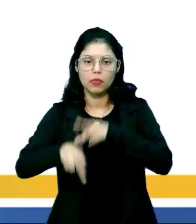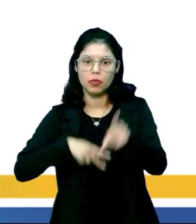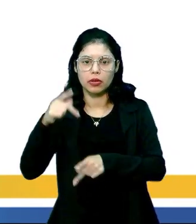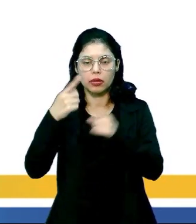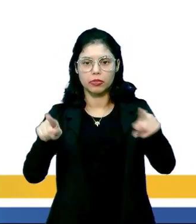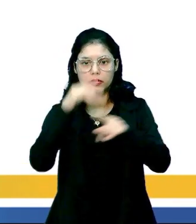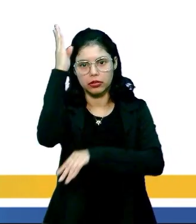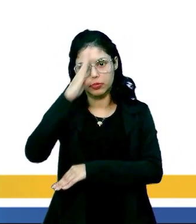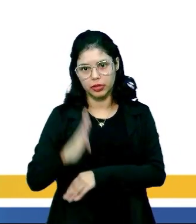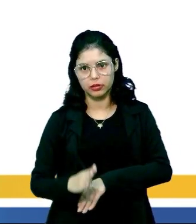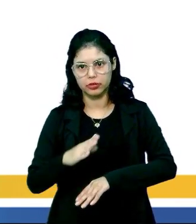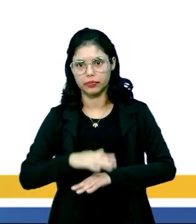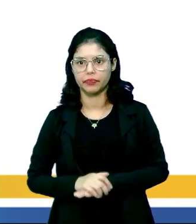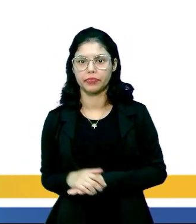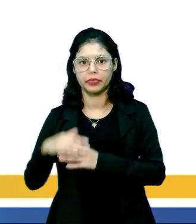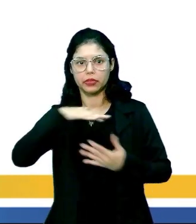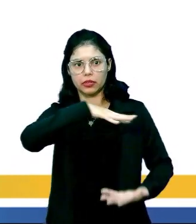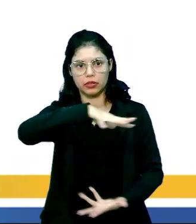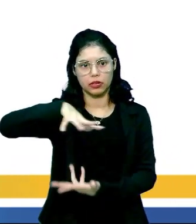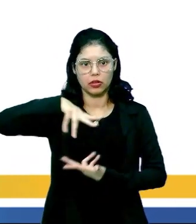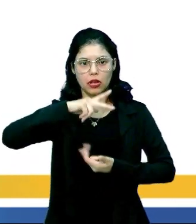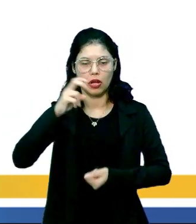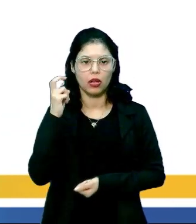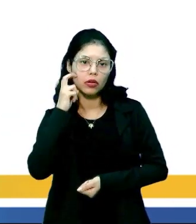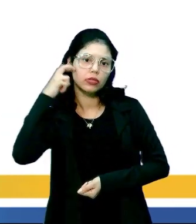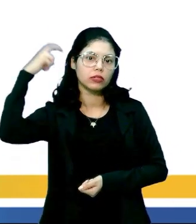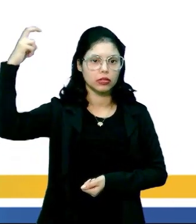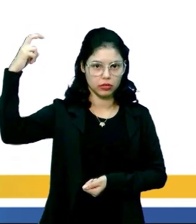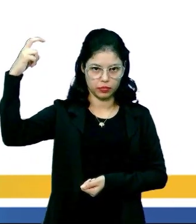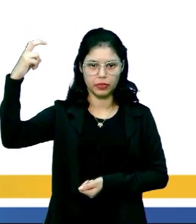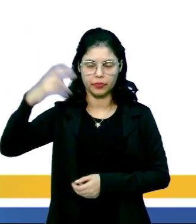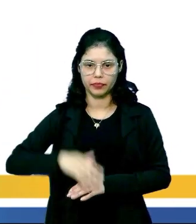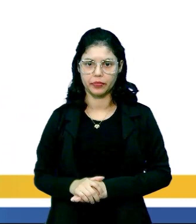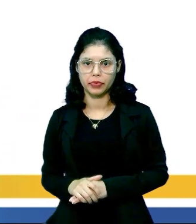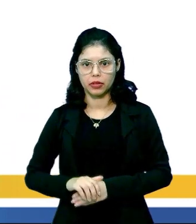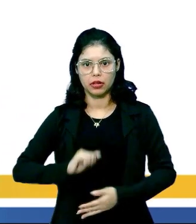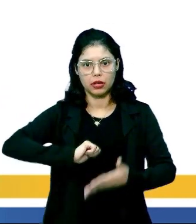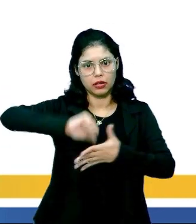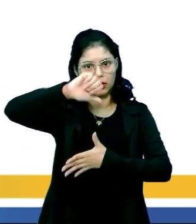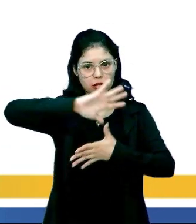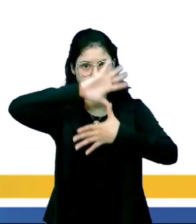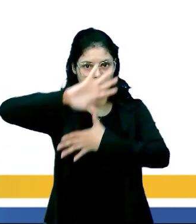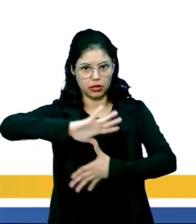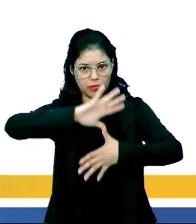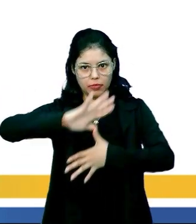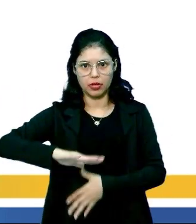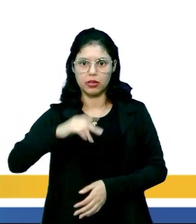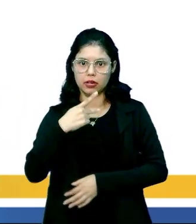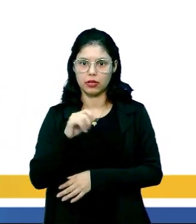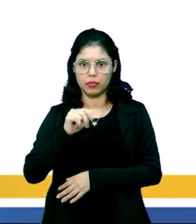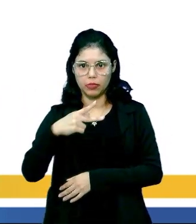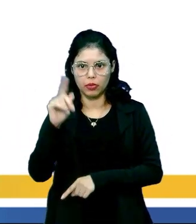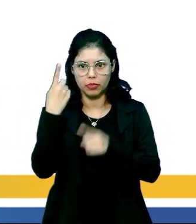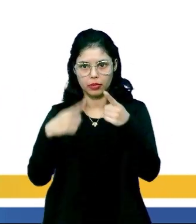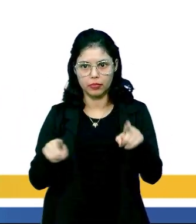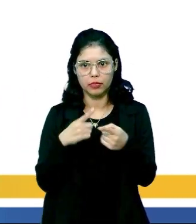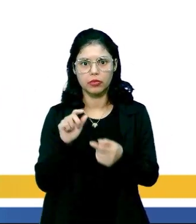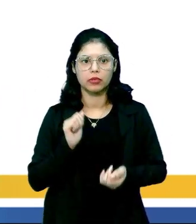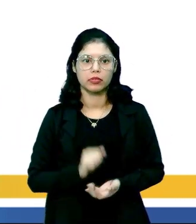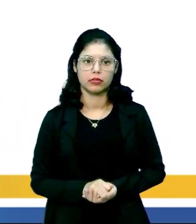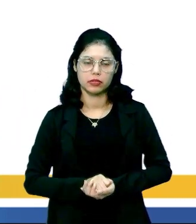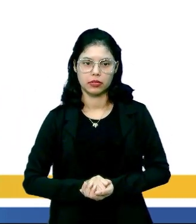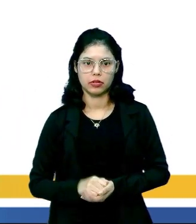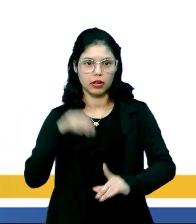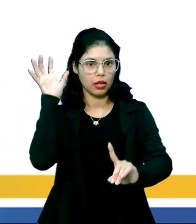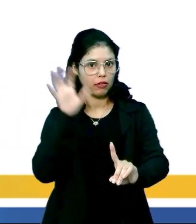the real Popular Music in Brazil then a Global sense of Culture we Might say that the American